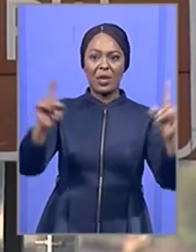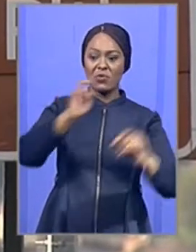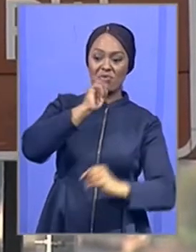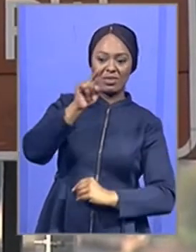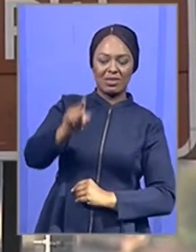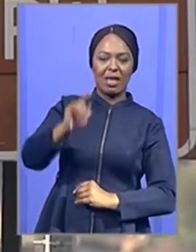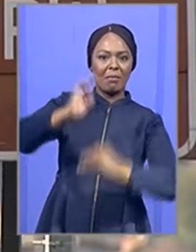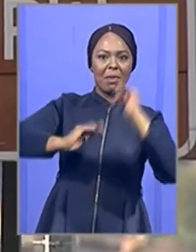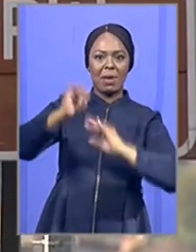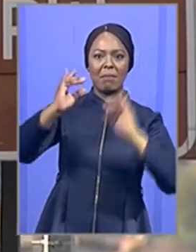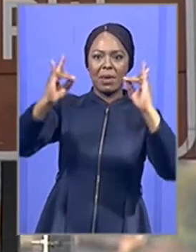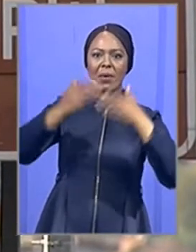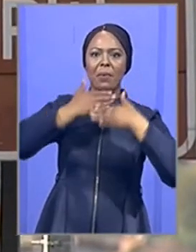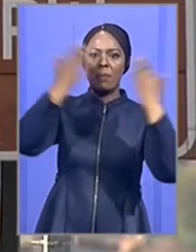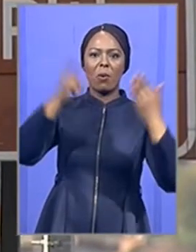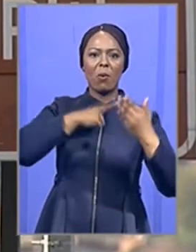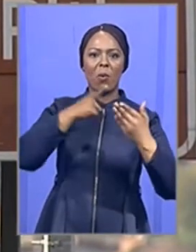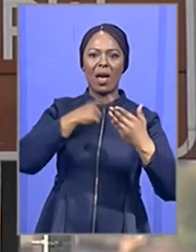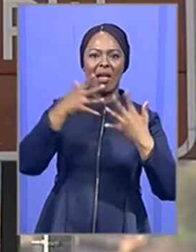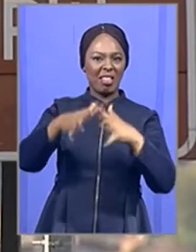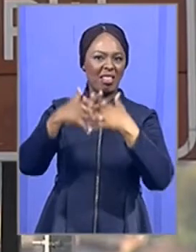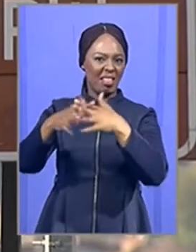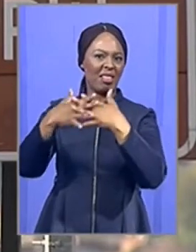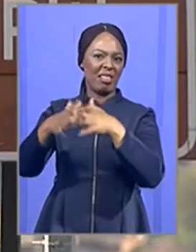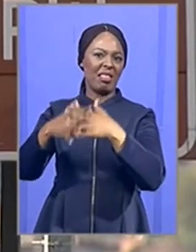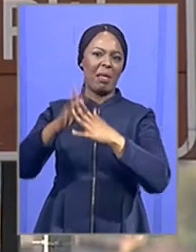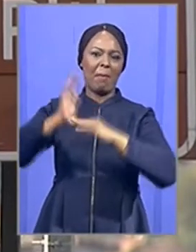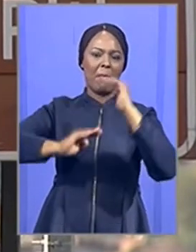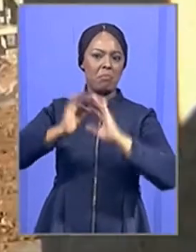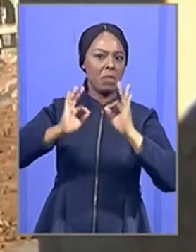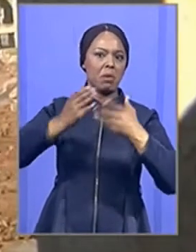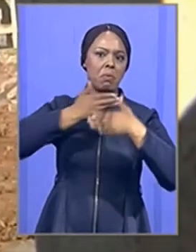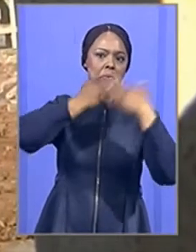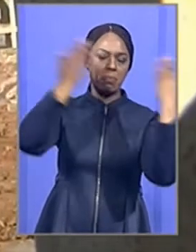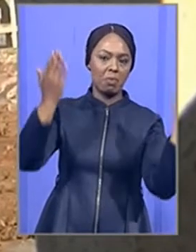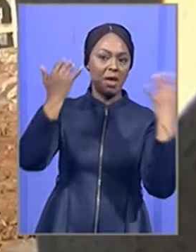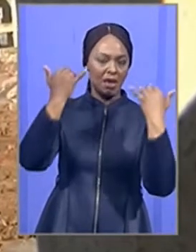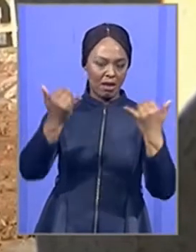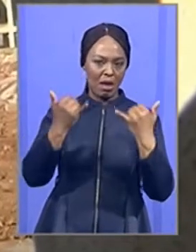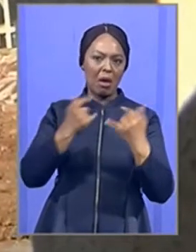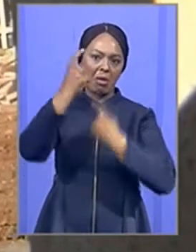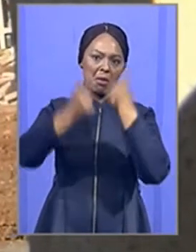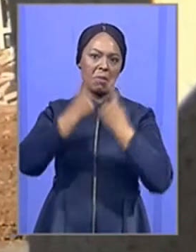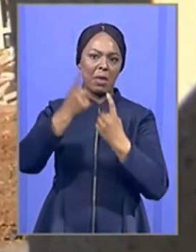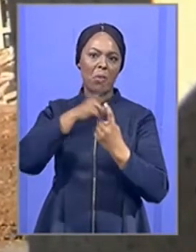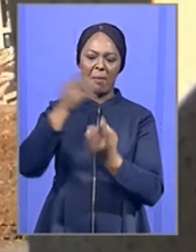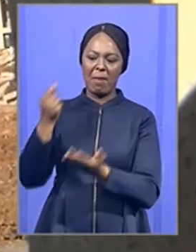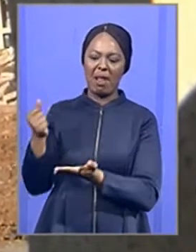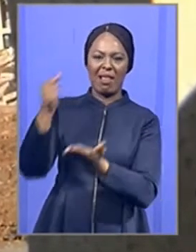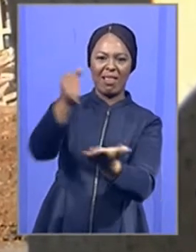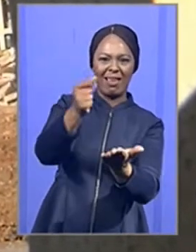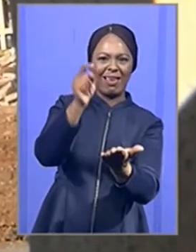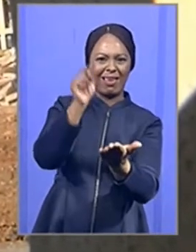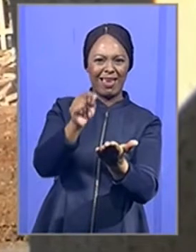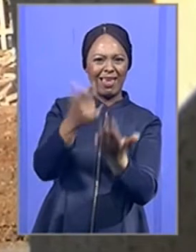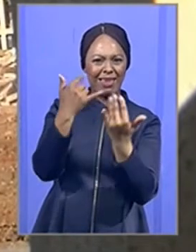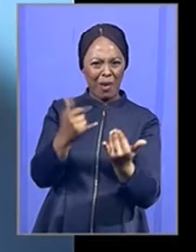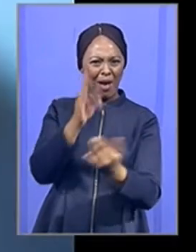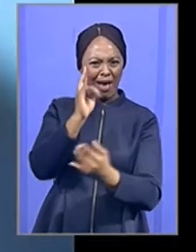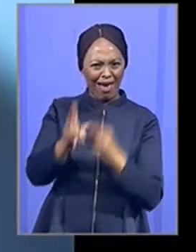ka ntlha ya tiro e e botlhaswa e neng ya dirwa. Jaanong go na le dingongorego ka madi ao a tlileng go dirisiwa go le